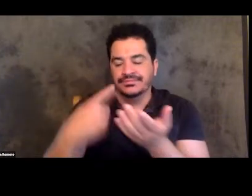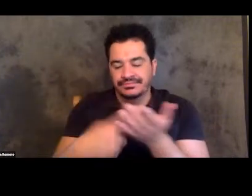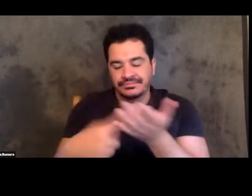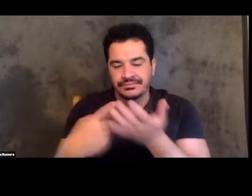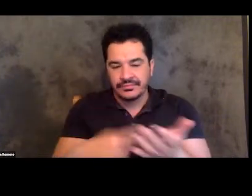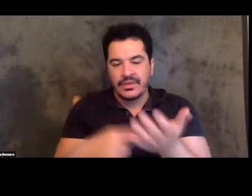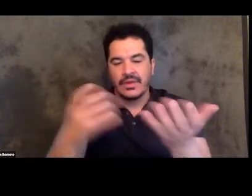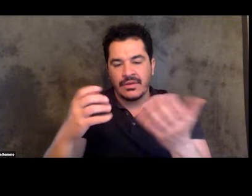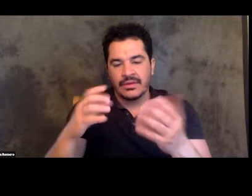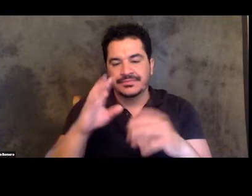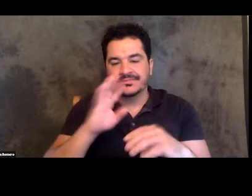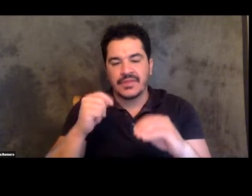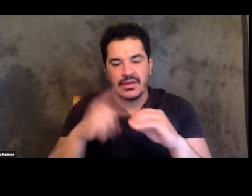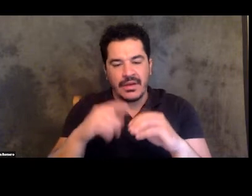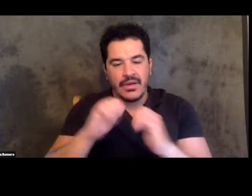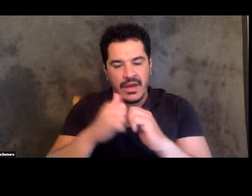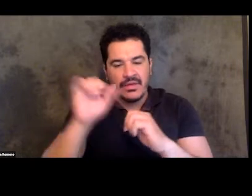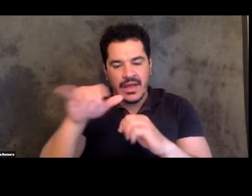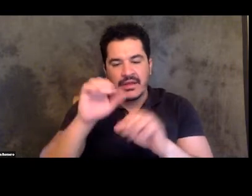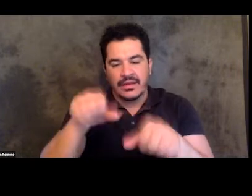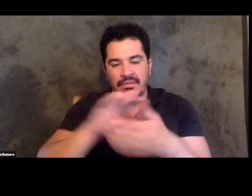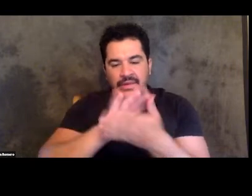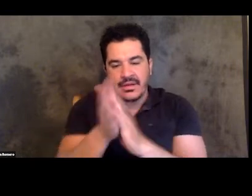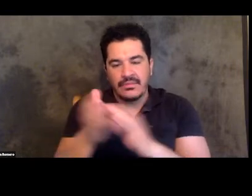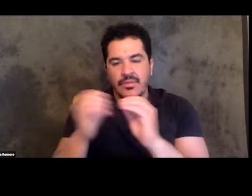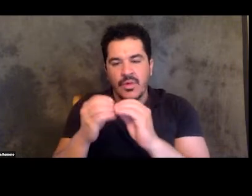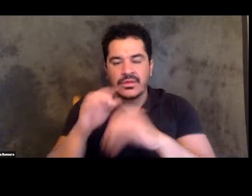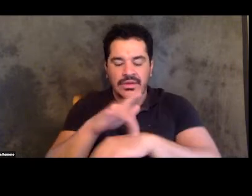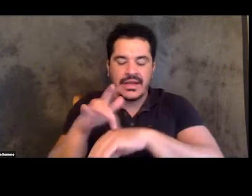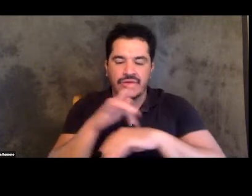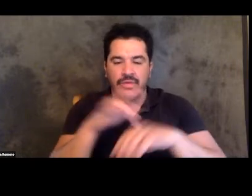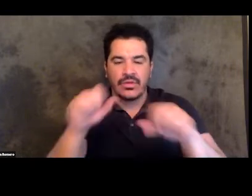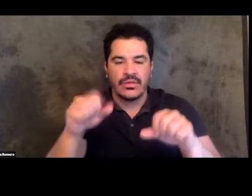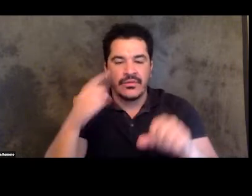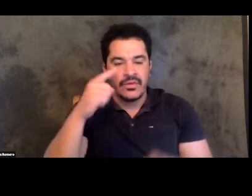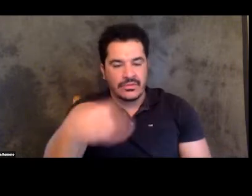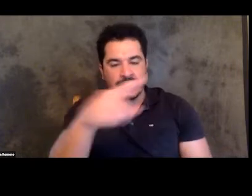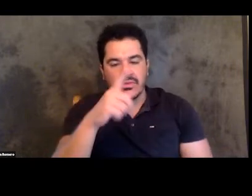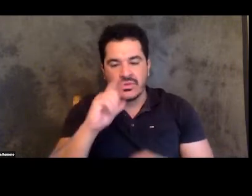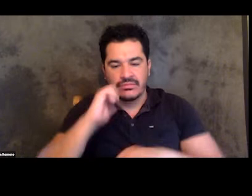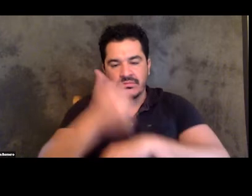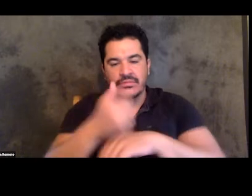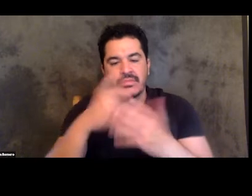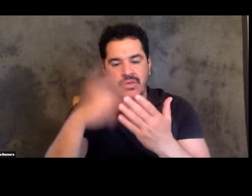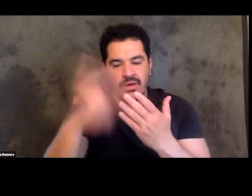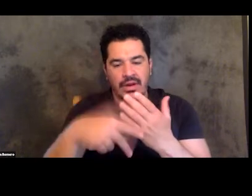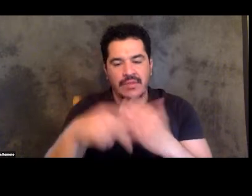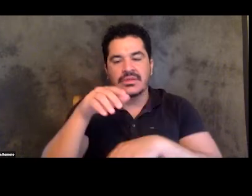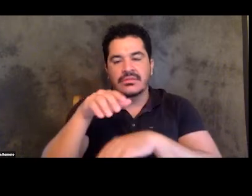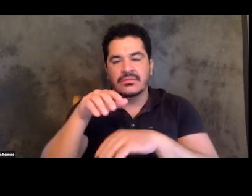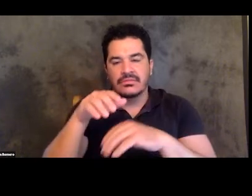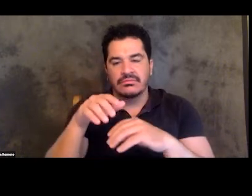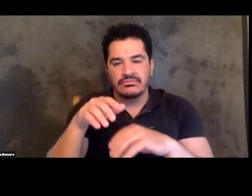and walk you through the journey of founding Waves for Change, which is a youth development organization based in South